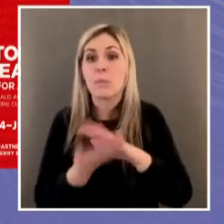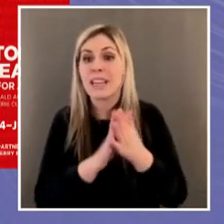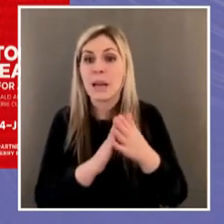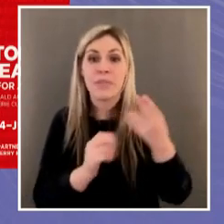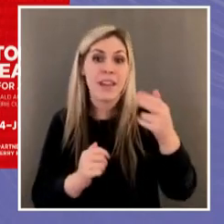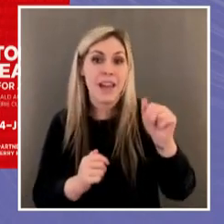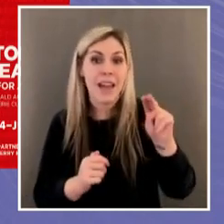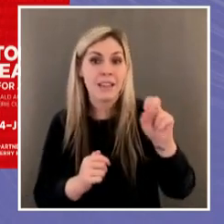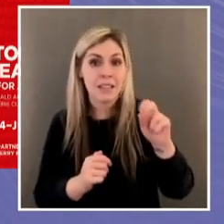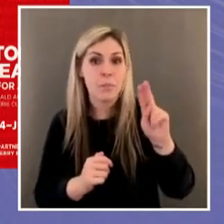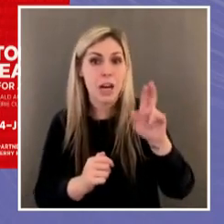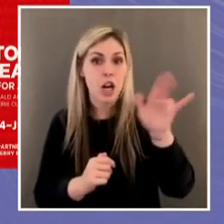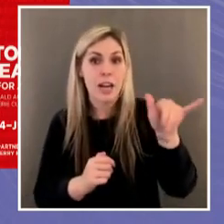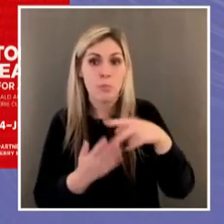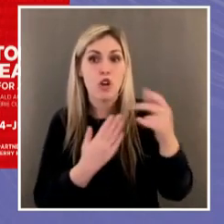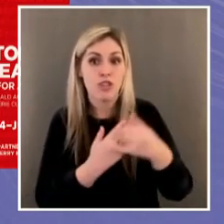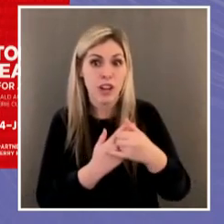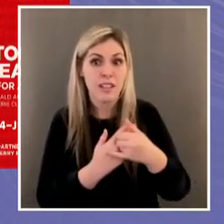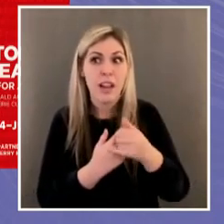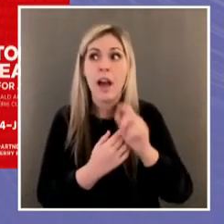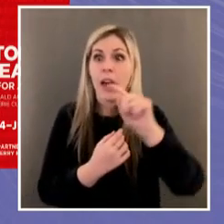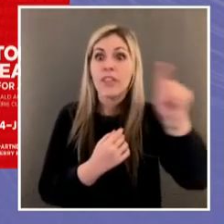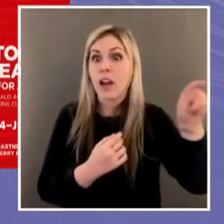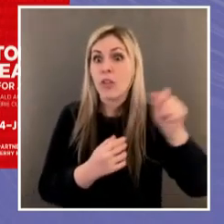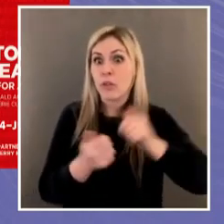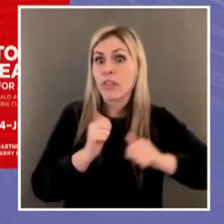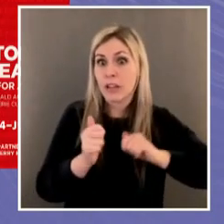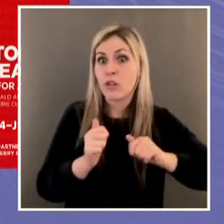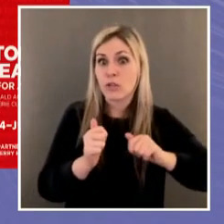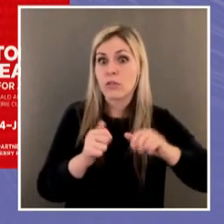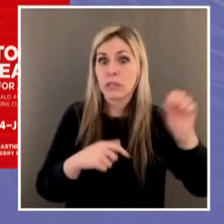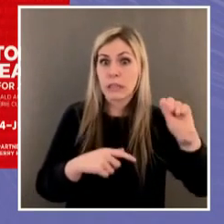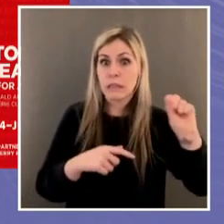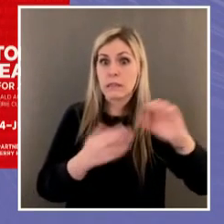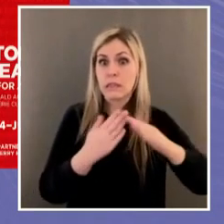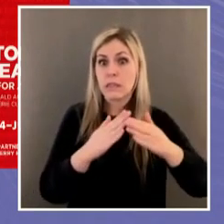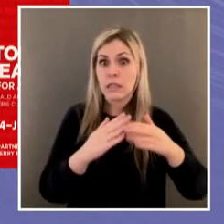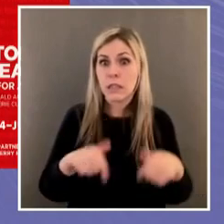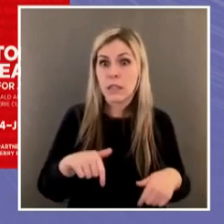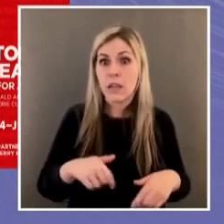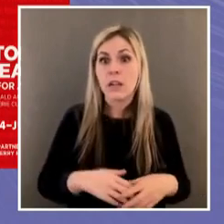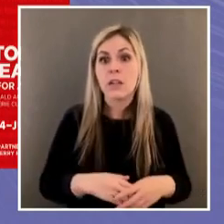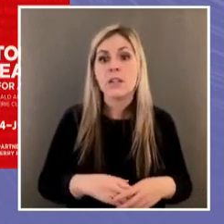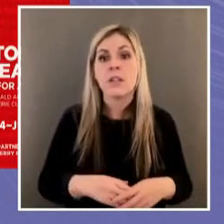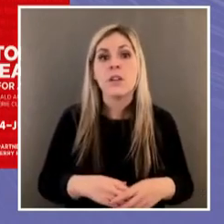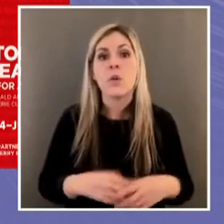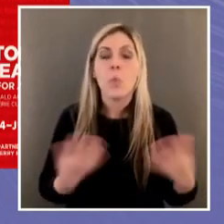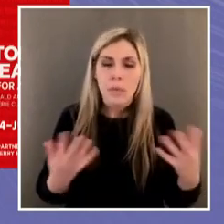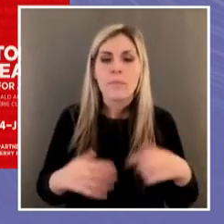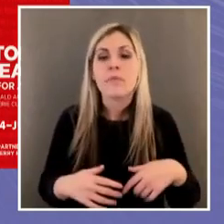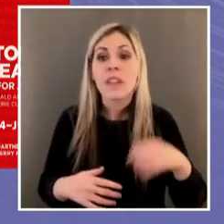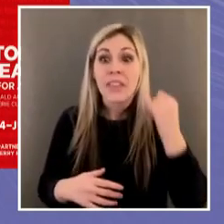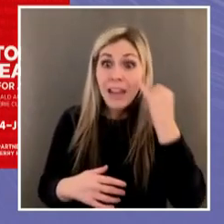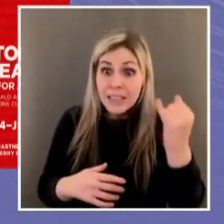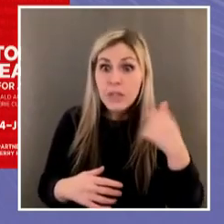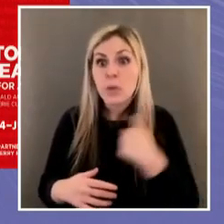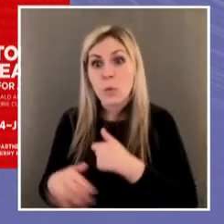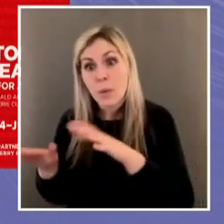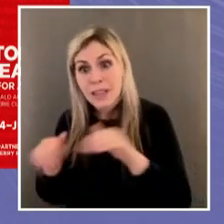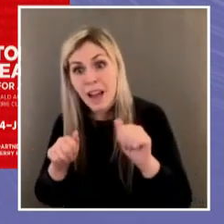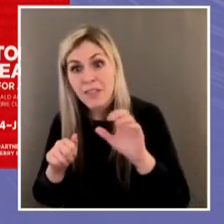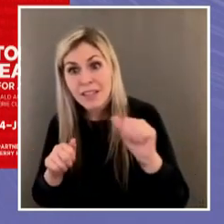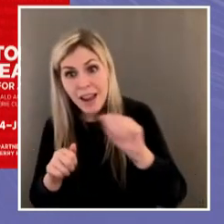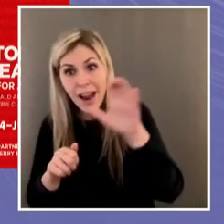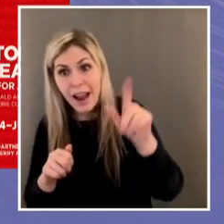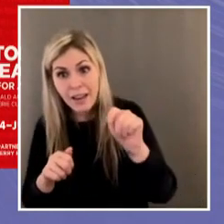other theaters around the city. The idea was, once we left ACT, we didn't have